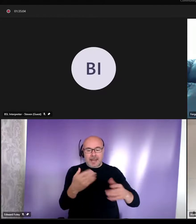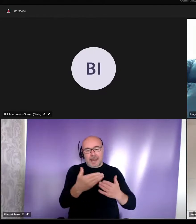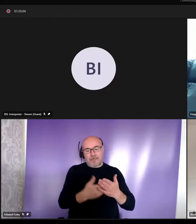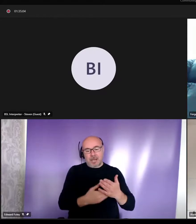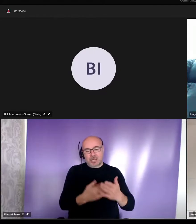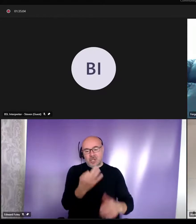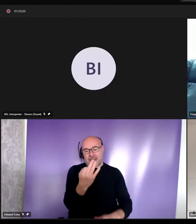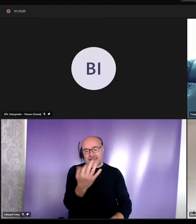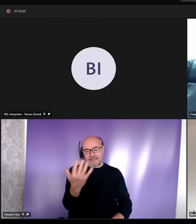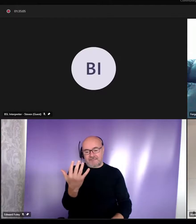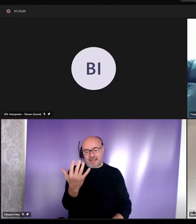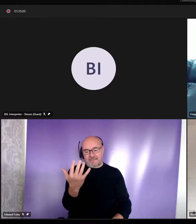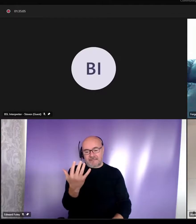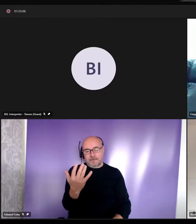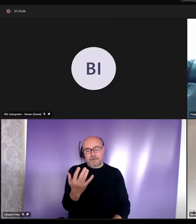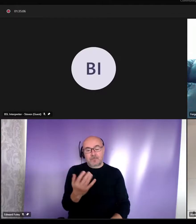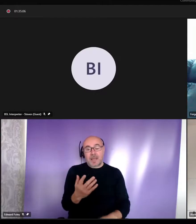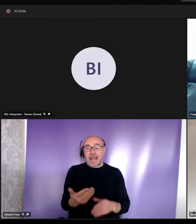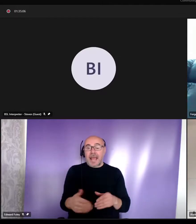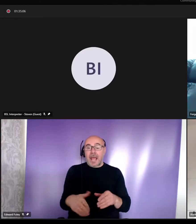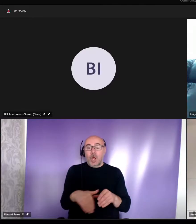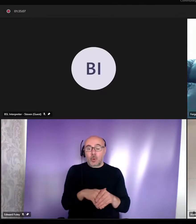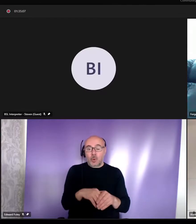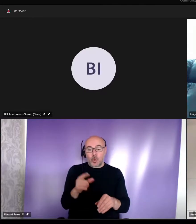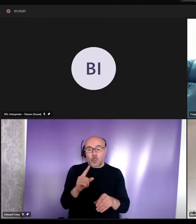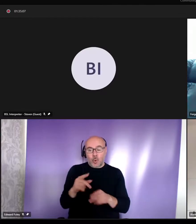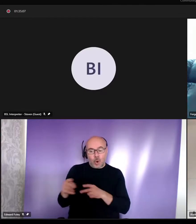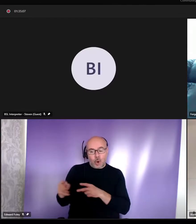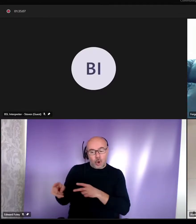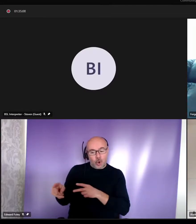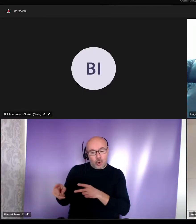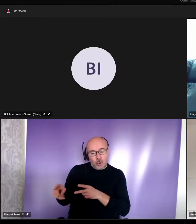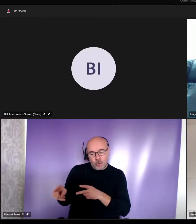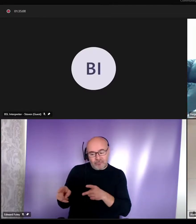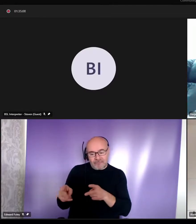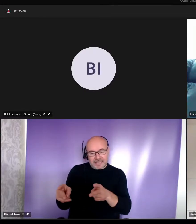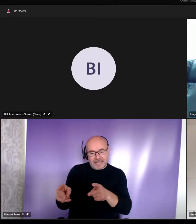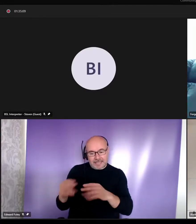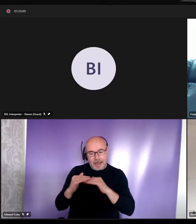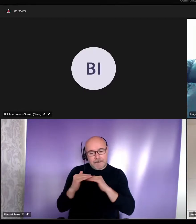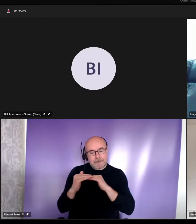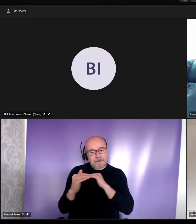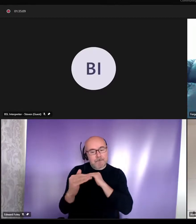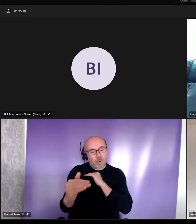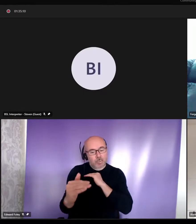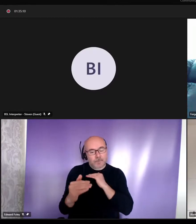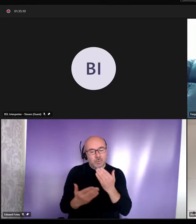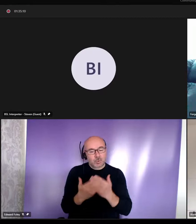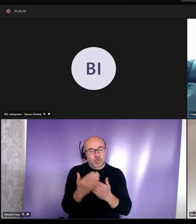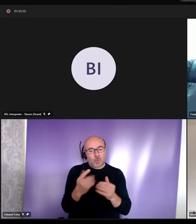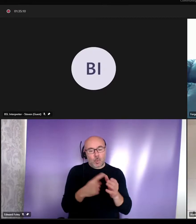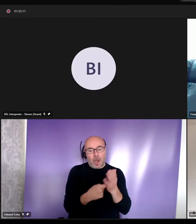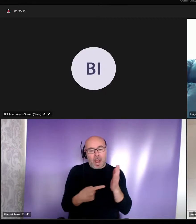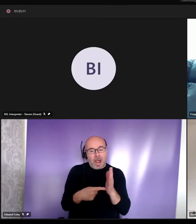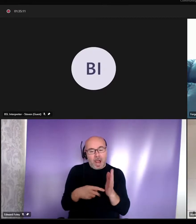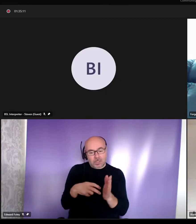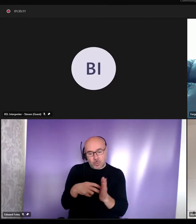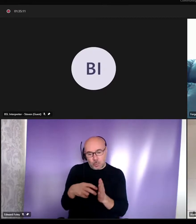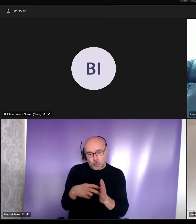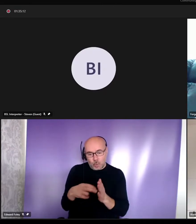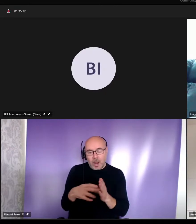report, including an extended riverside boardwalk, walk, a new art walk, and additional car